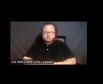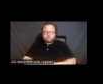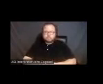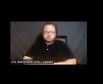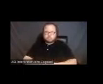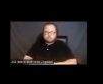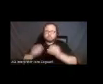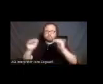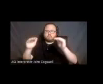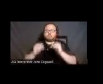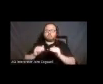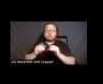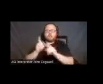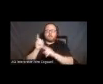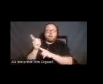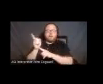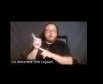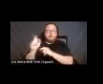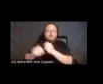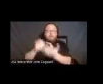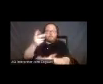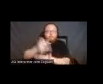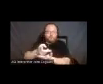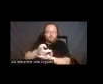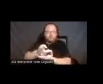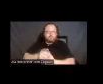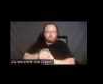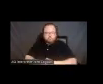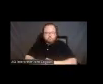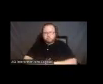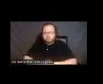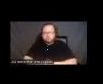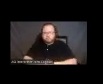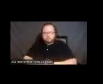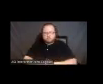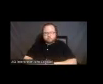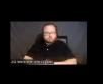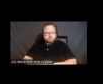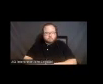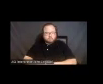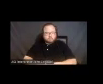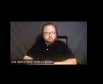Let's move on to the minutes of approval.